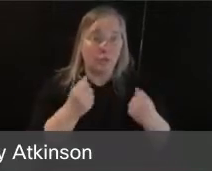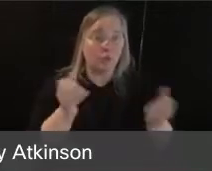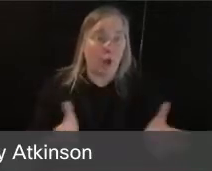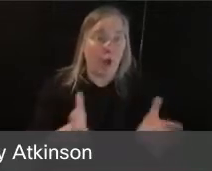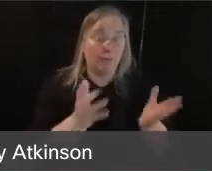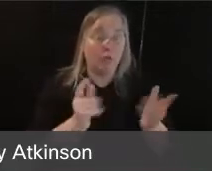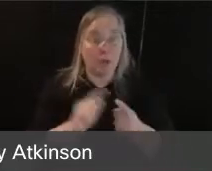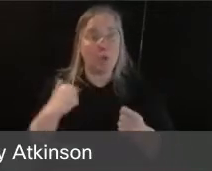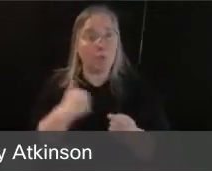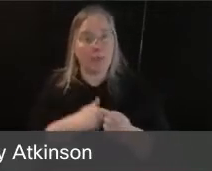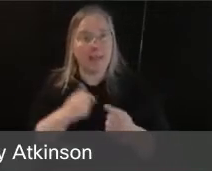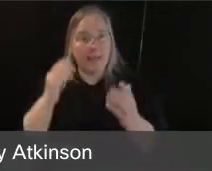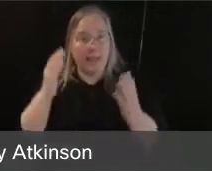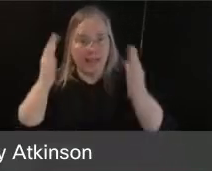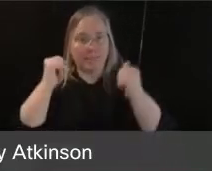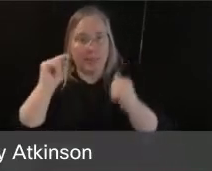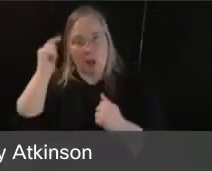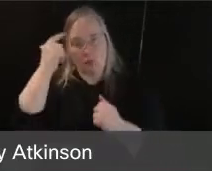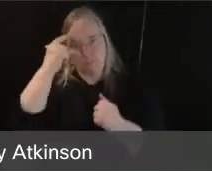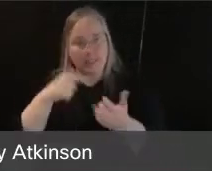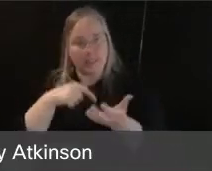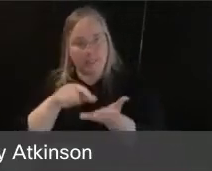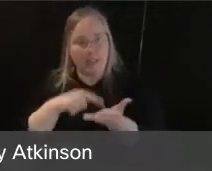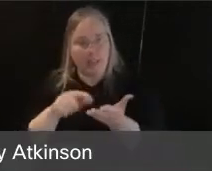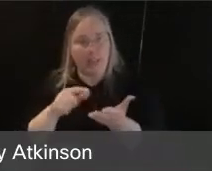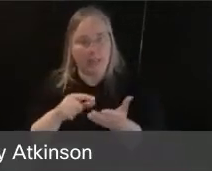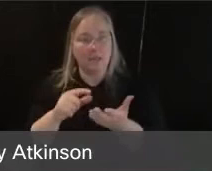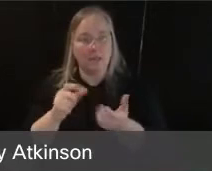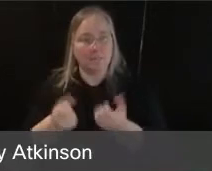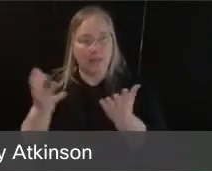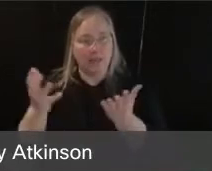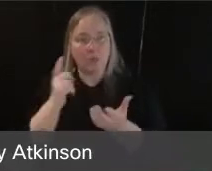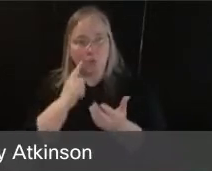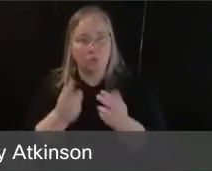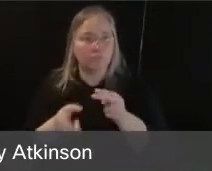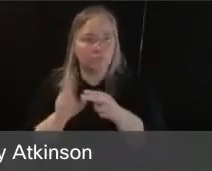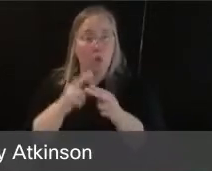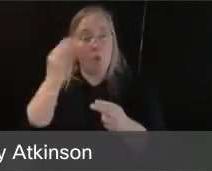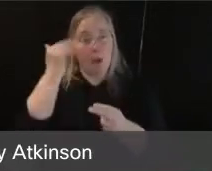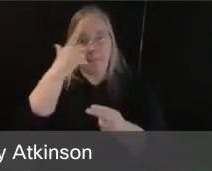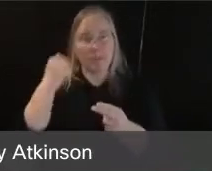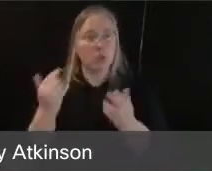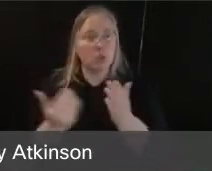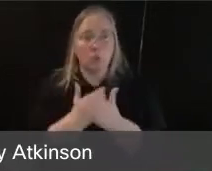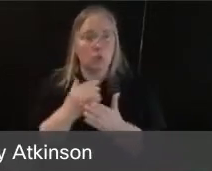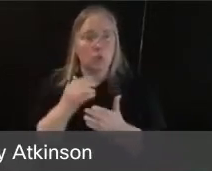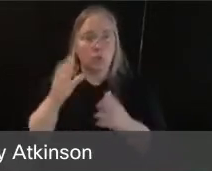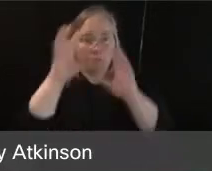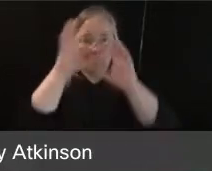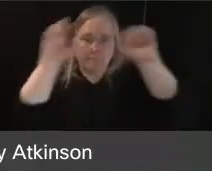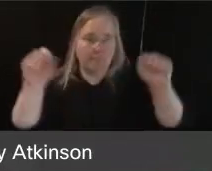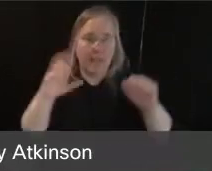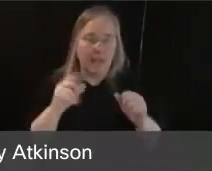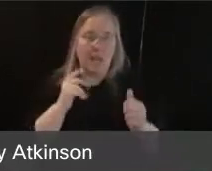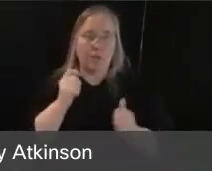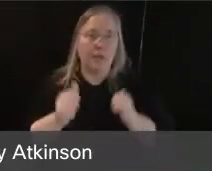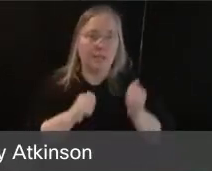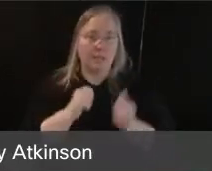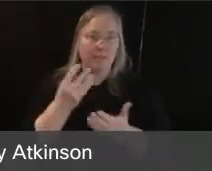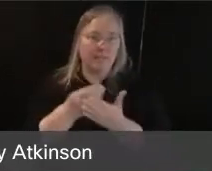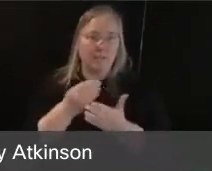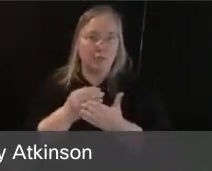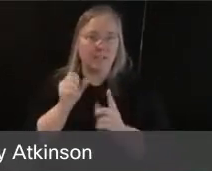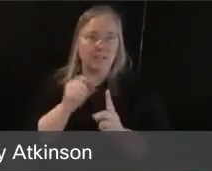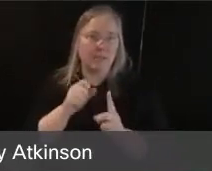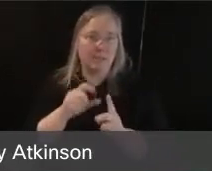tick up this coming year, given the fact that we have a new administration and a very aggressive fiscal stimulus package that